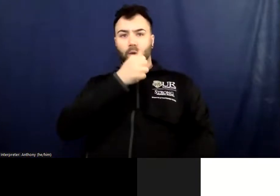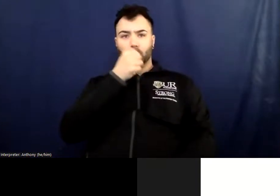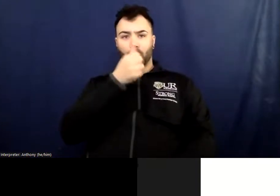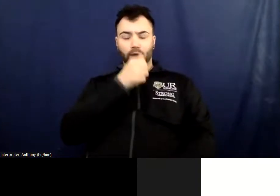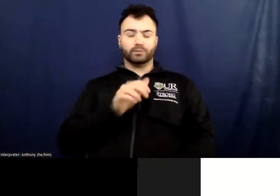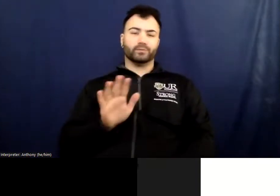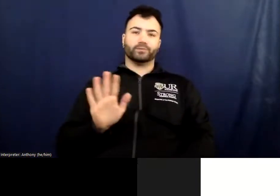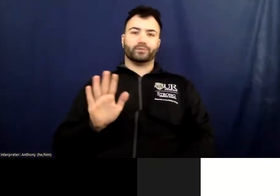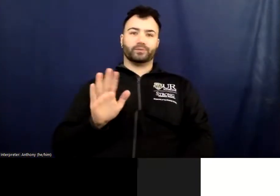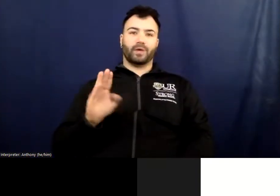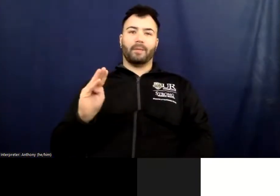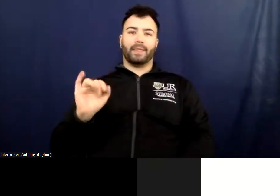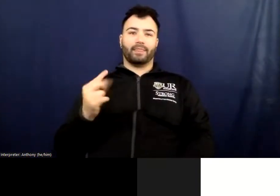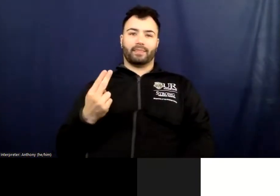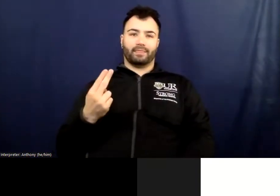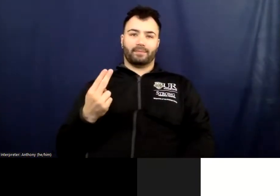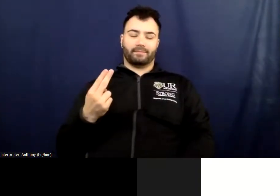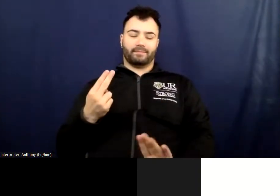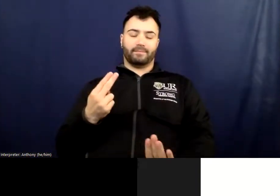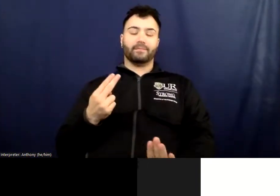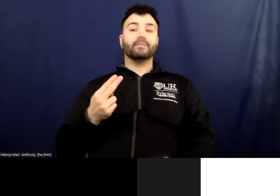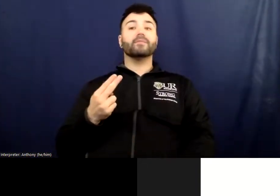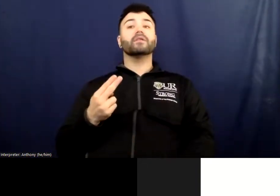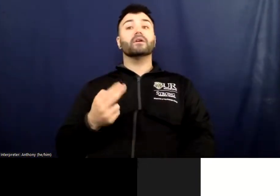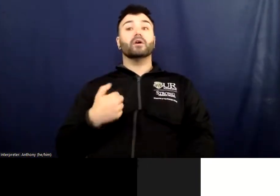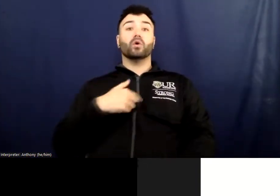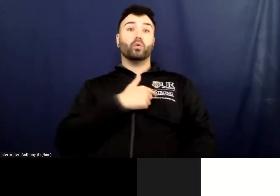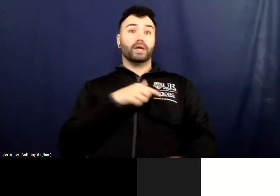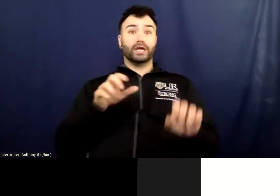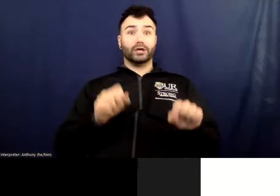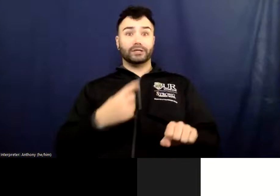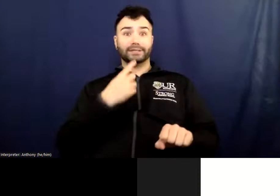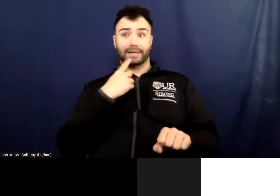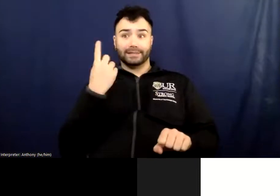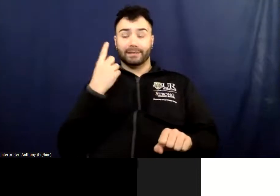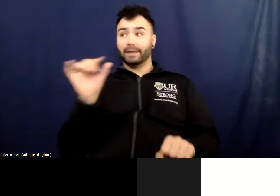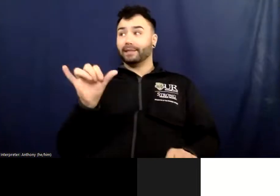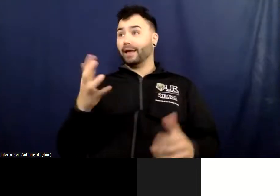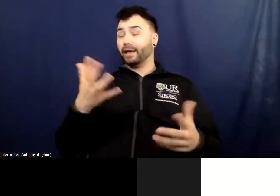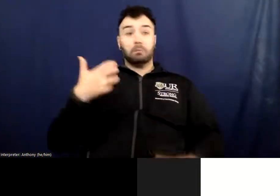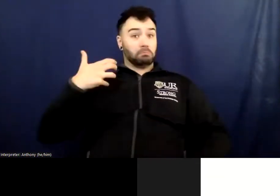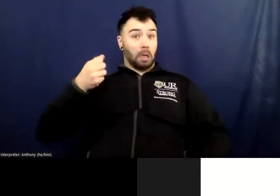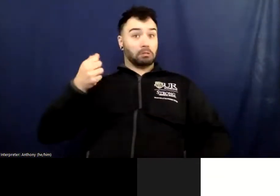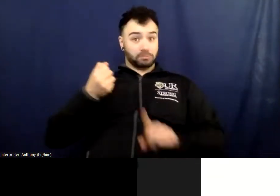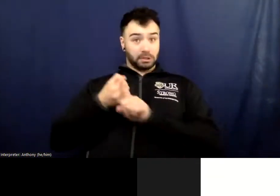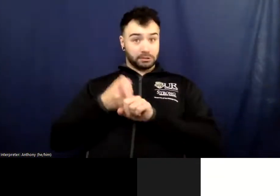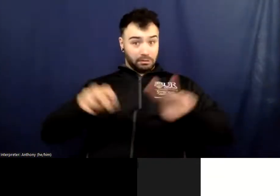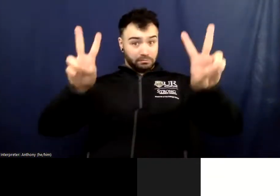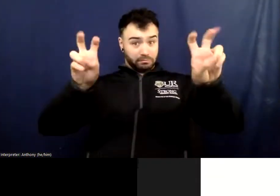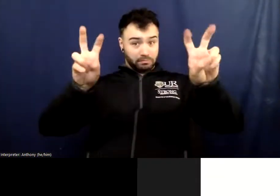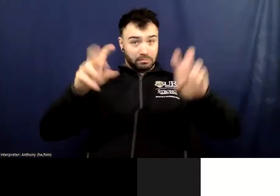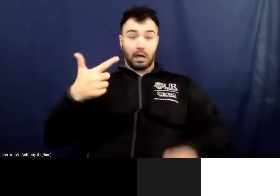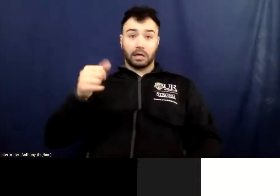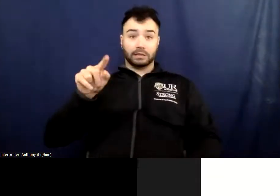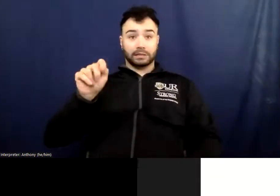on that trajectory, you could argue that milk is a gateway drug. What they do find, however, that